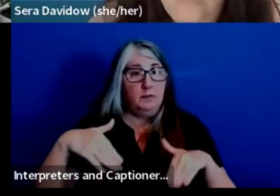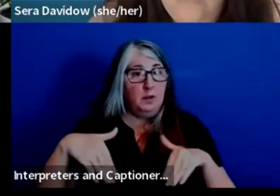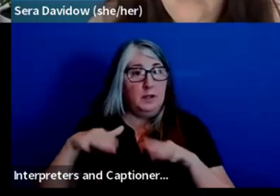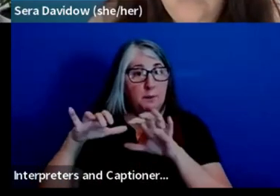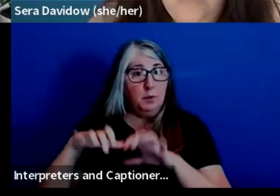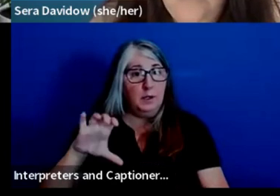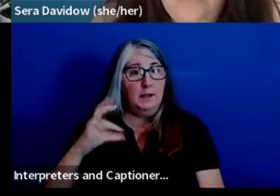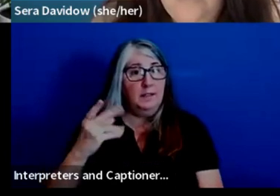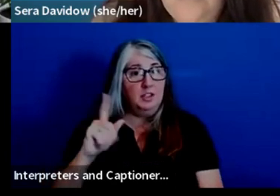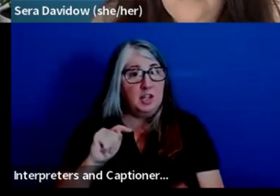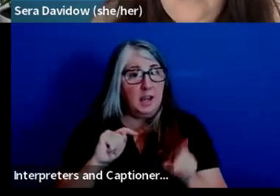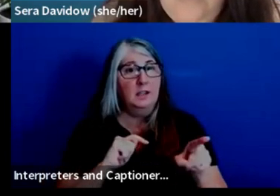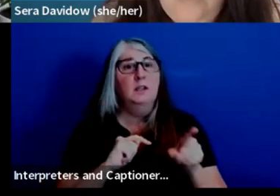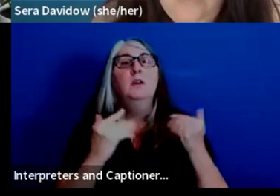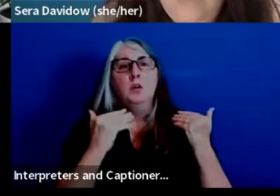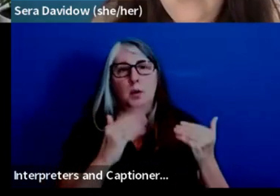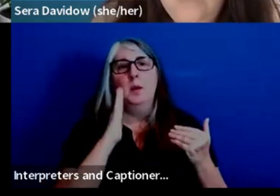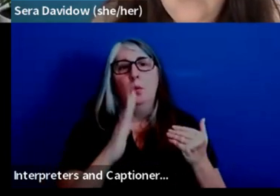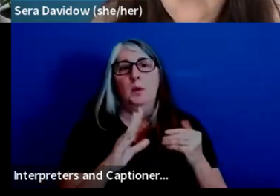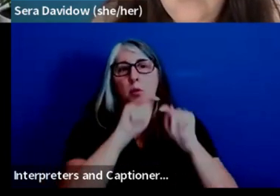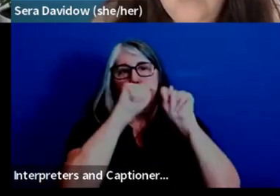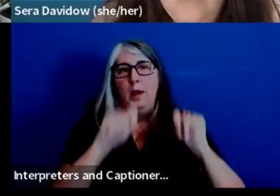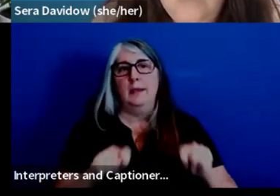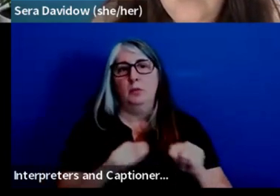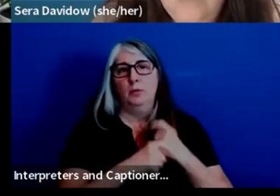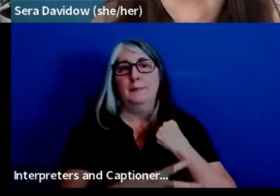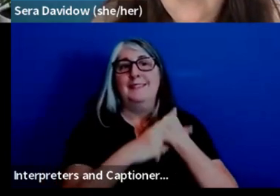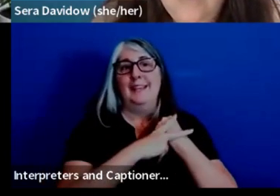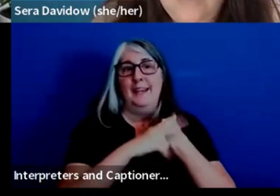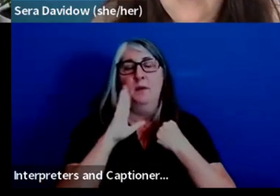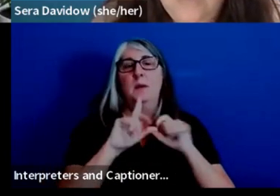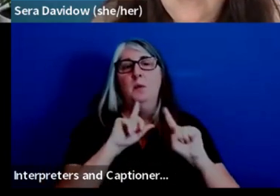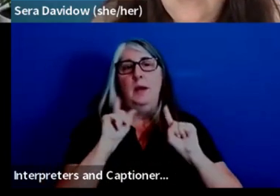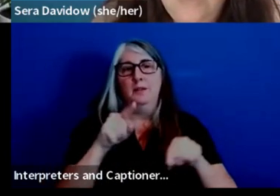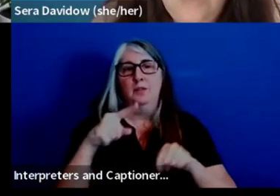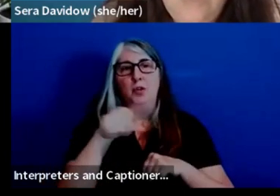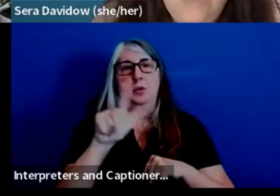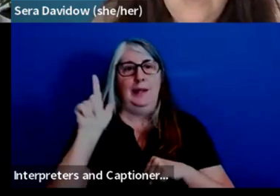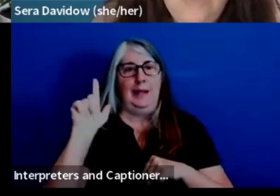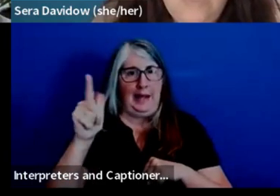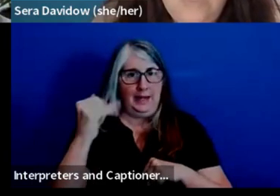please do. We will save the transcript and send those around later on.